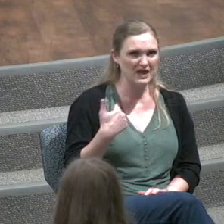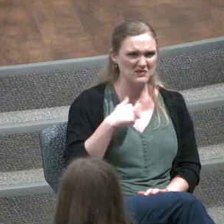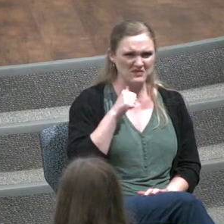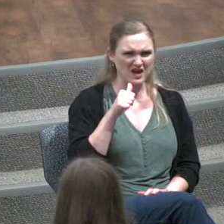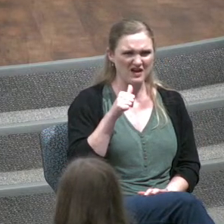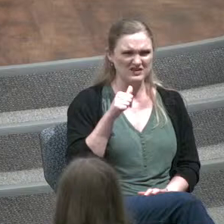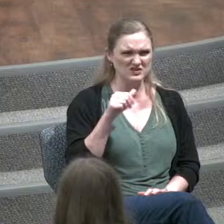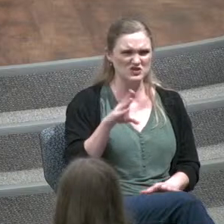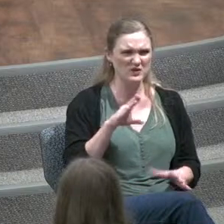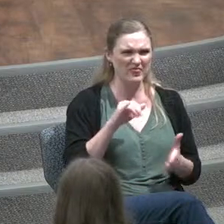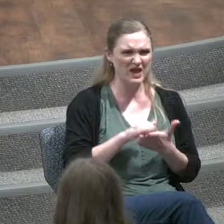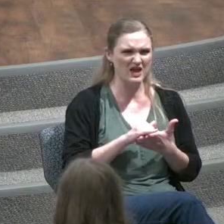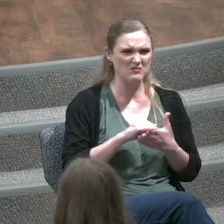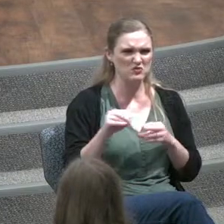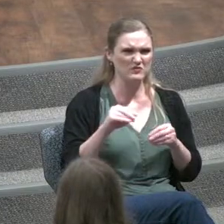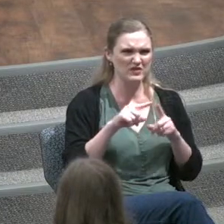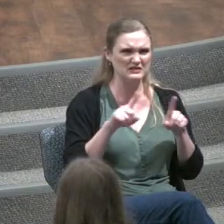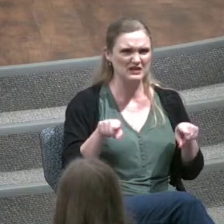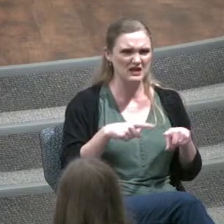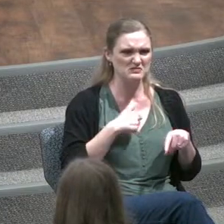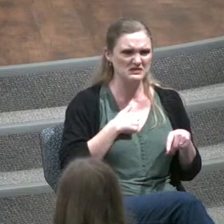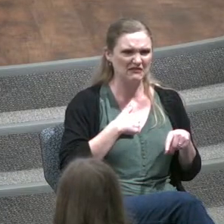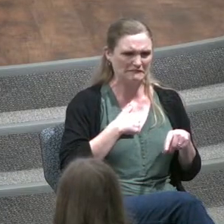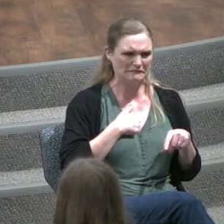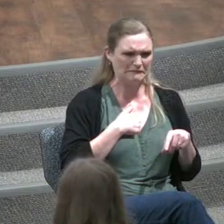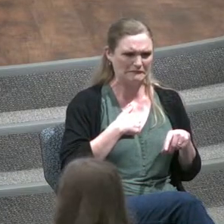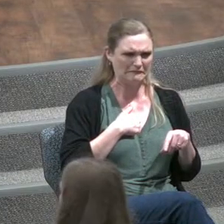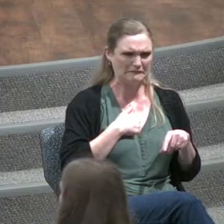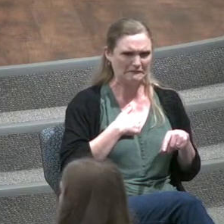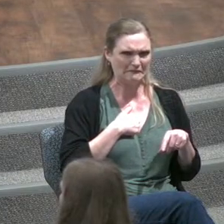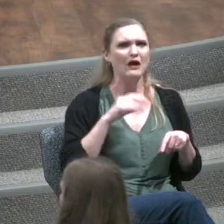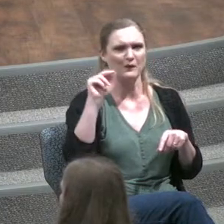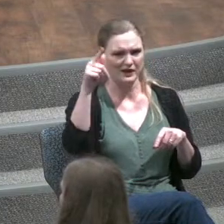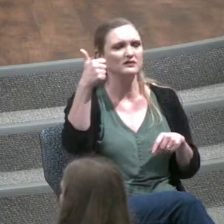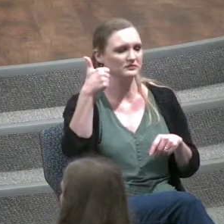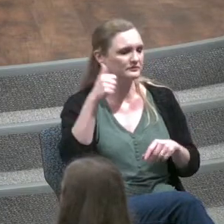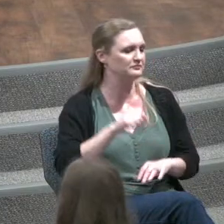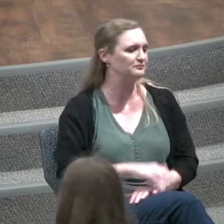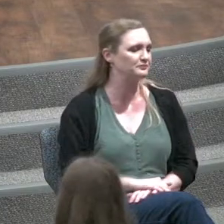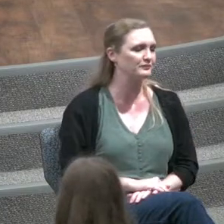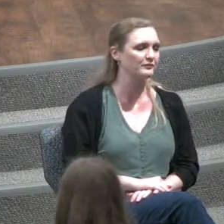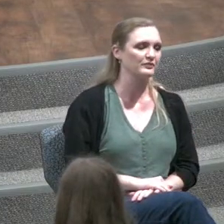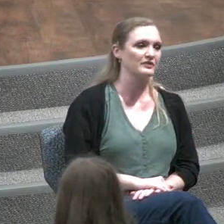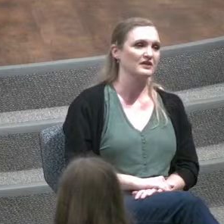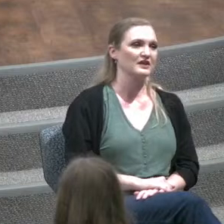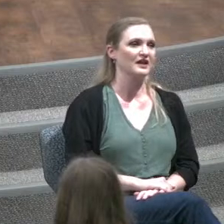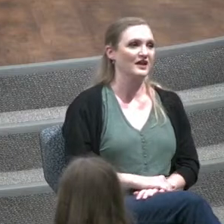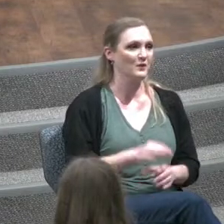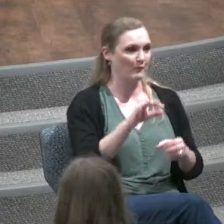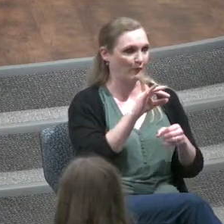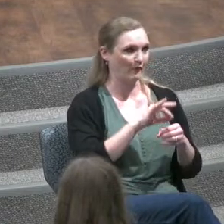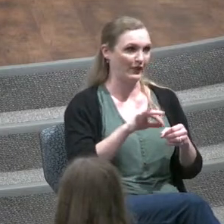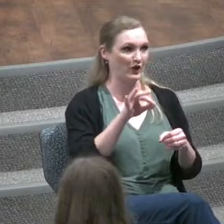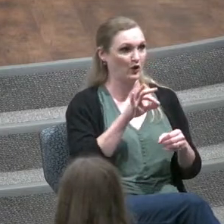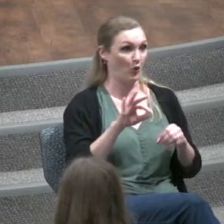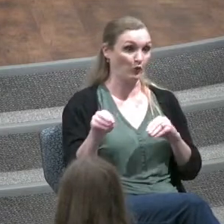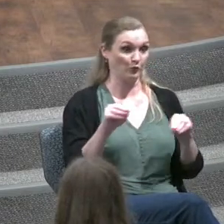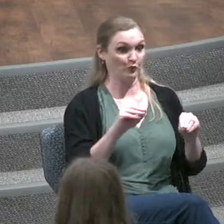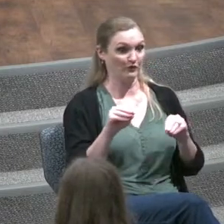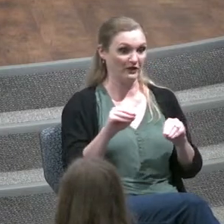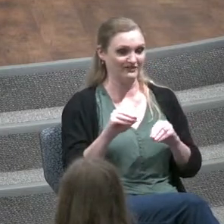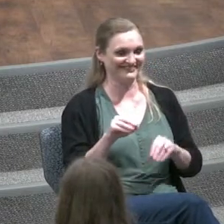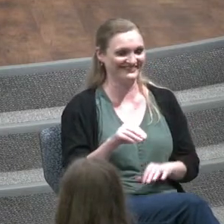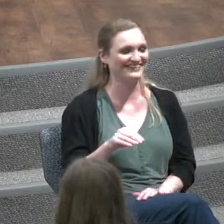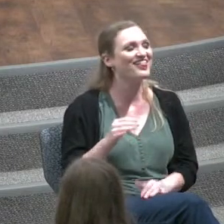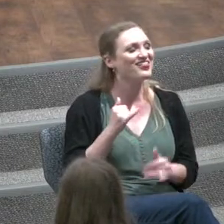I'm not doing that, I don't think. All right, we're good, okay. Had a ghost moving it. But